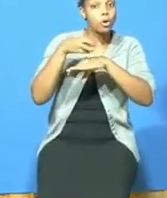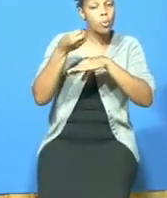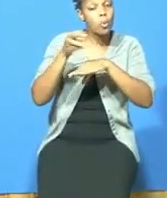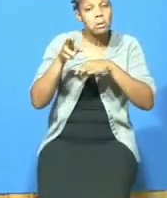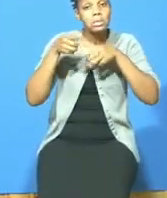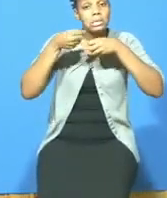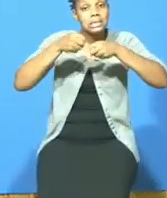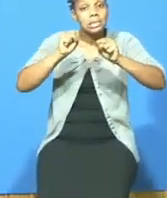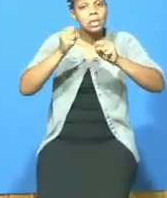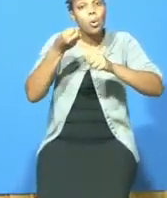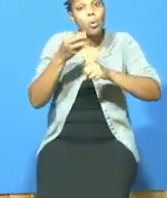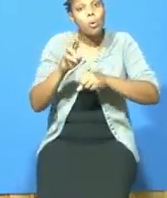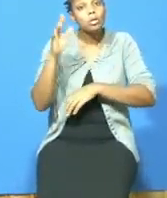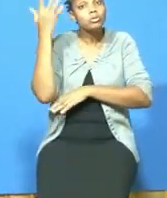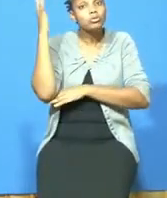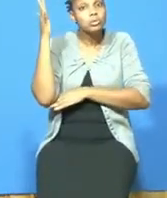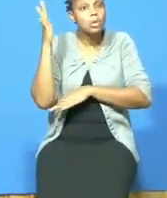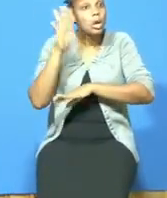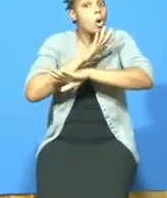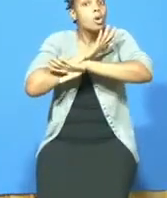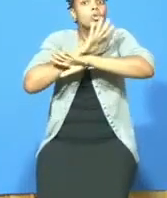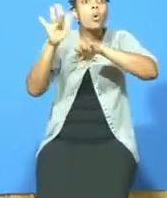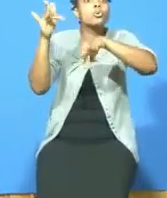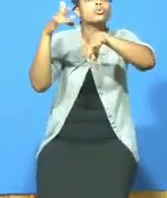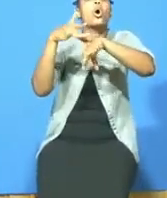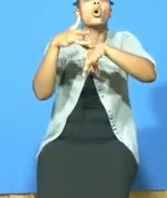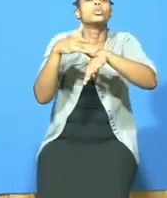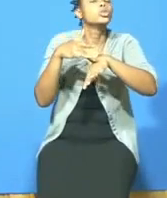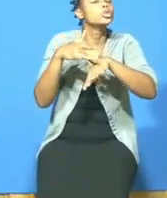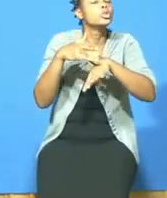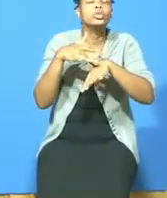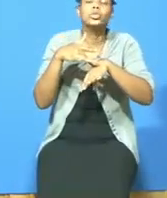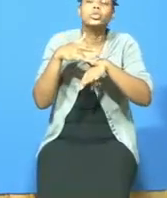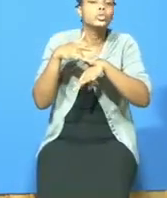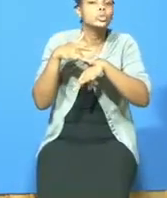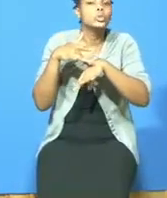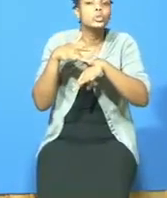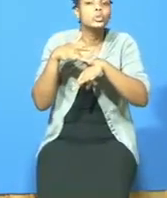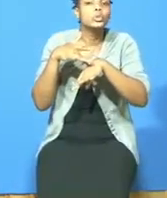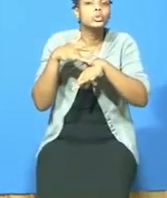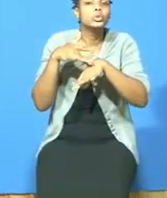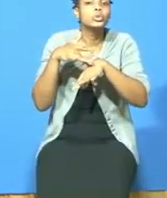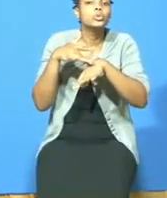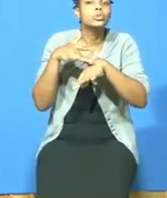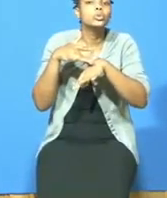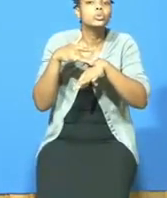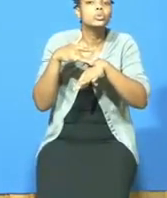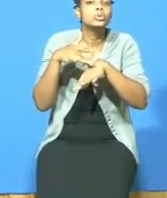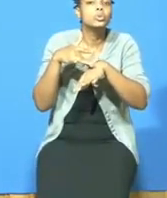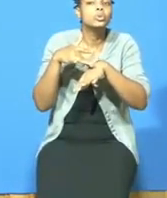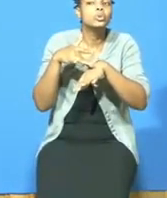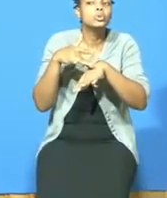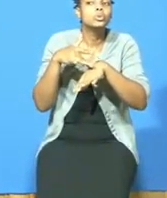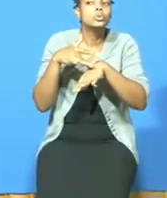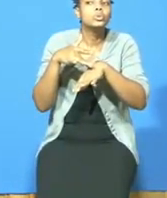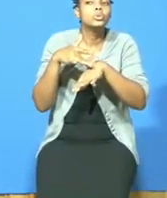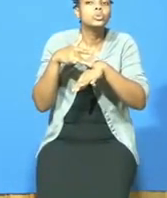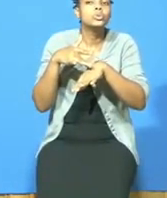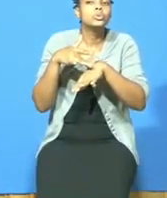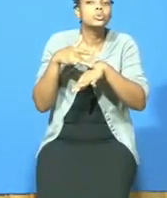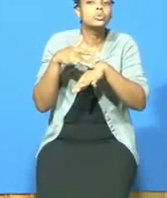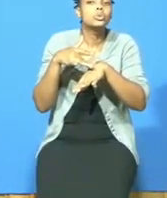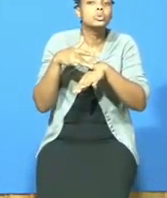the sea or the tree. Do not touch the livelihood until